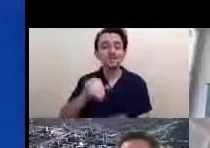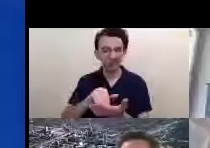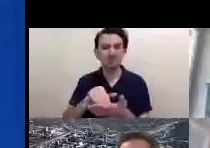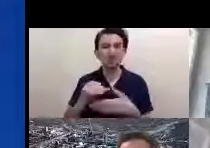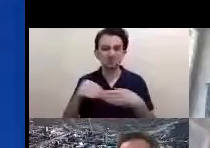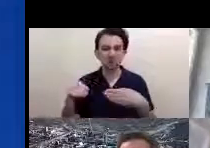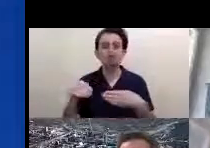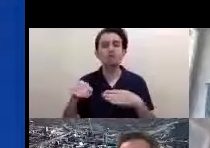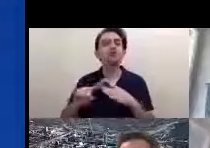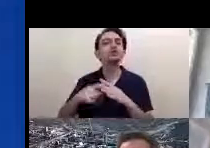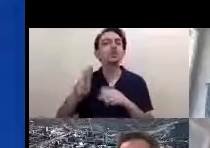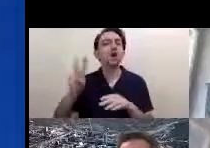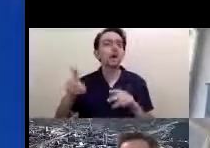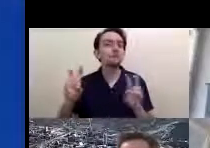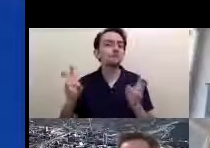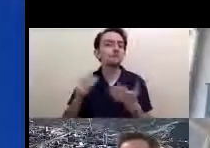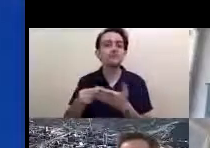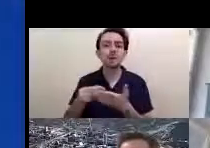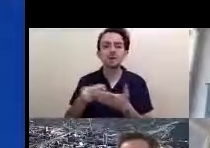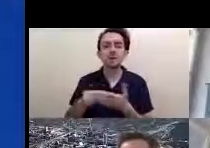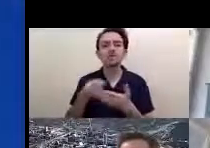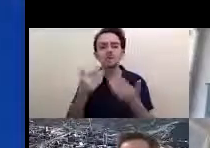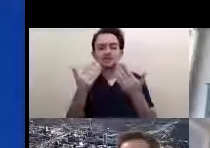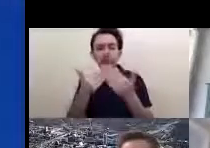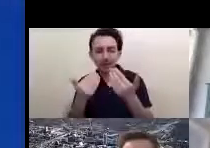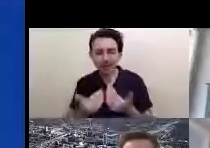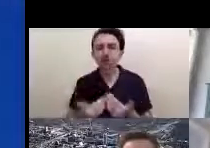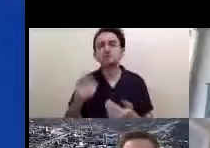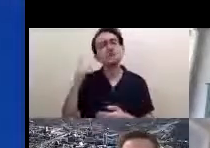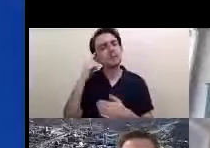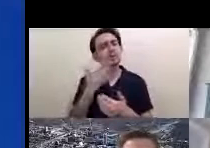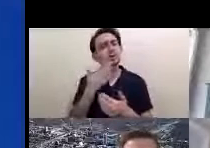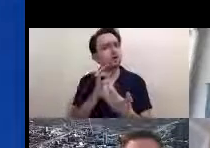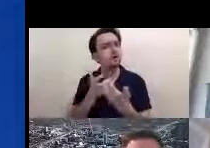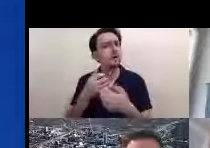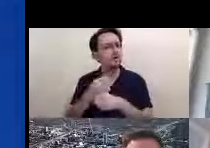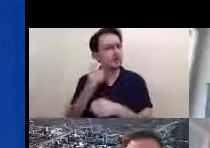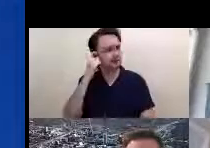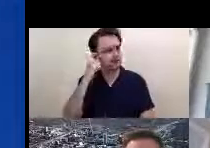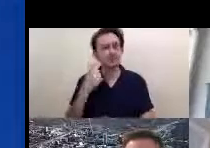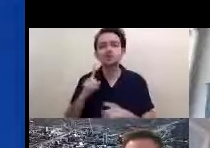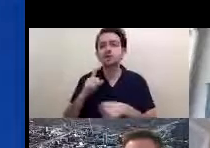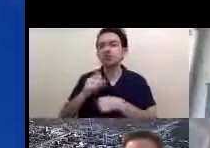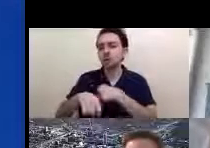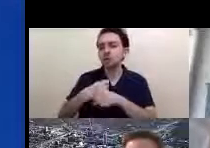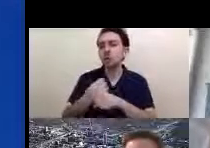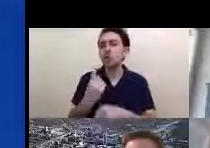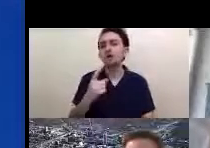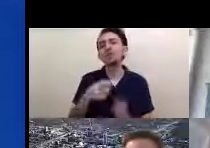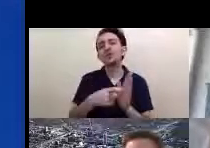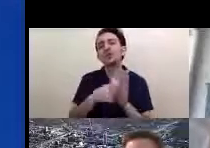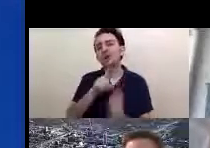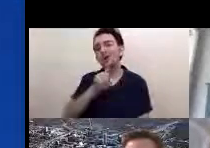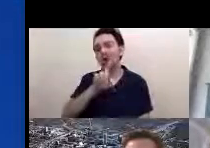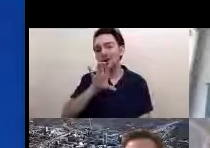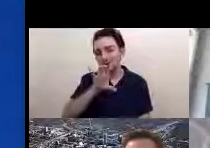is a breakdown that makes some sense for year one, that there'd be 100K for the development of the plan and the commission creation. That means engaging the